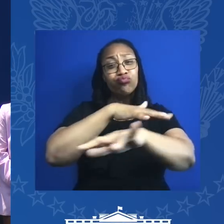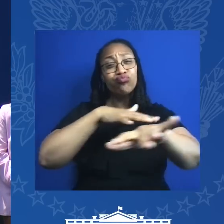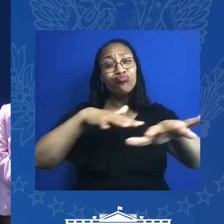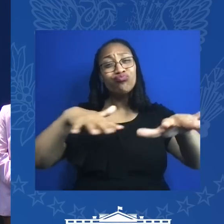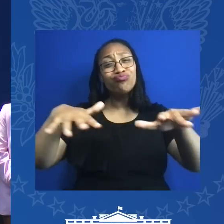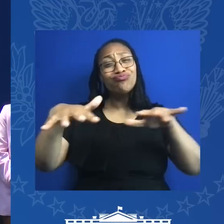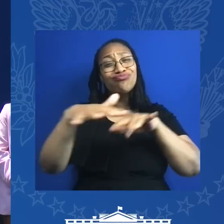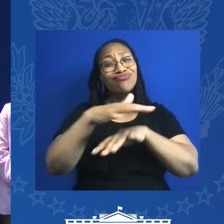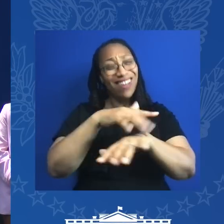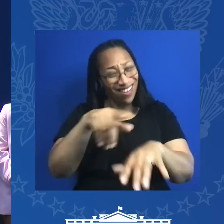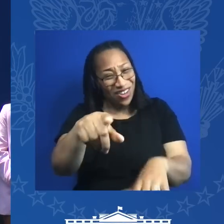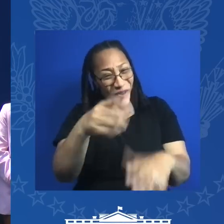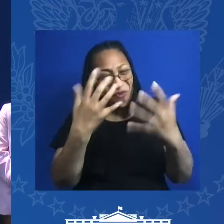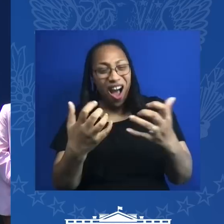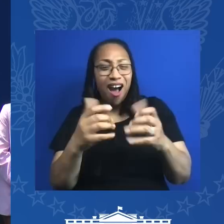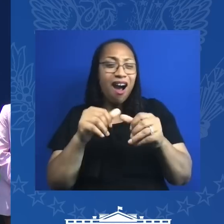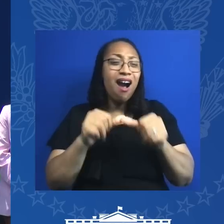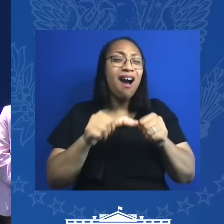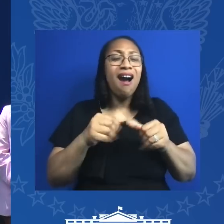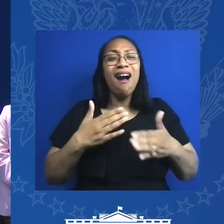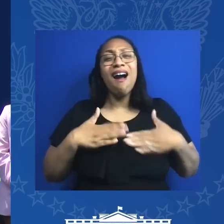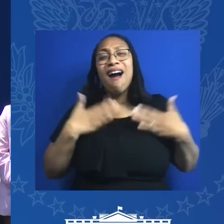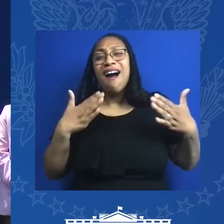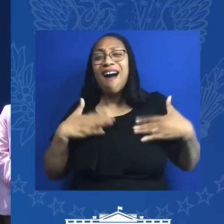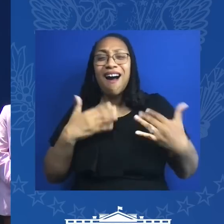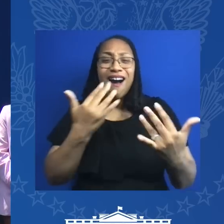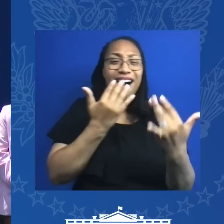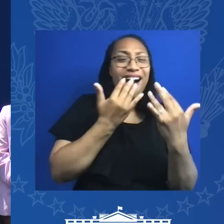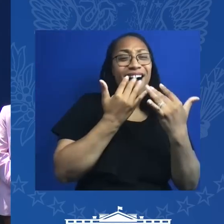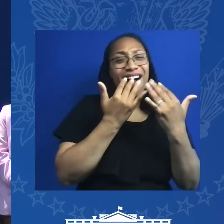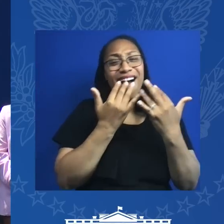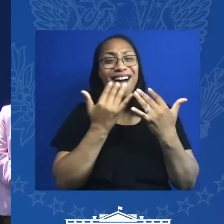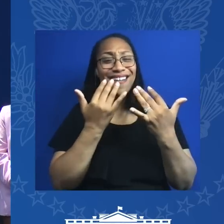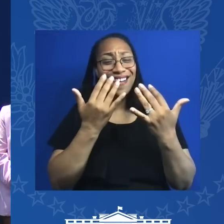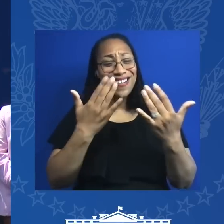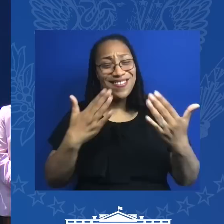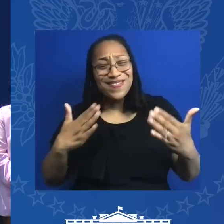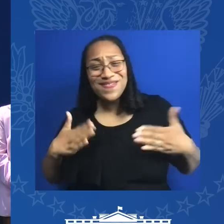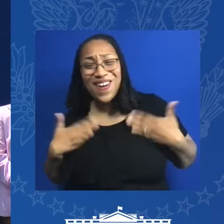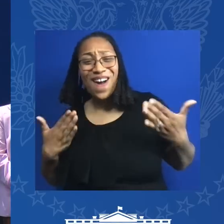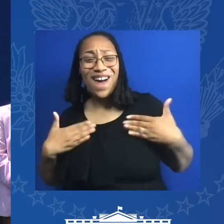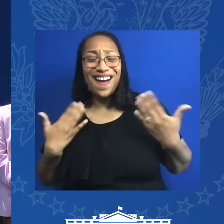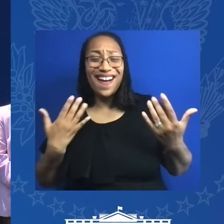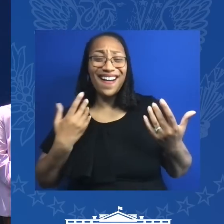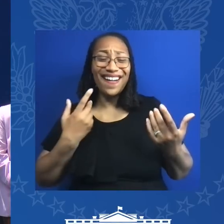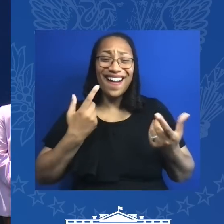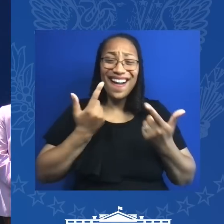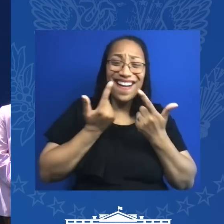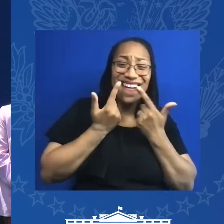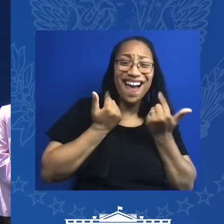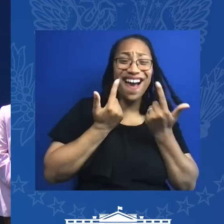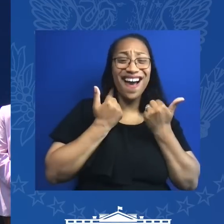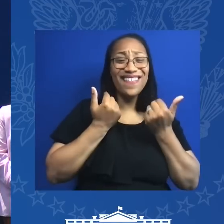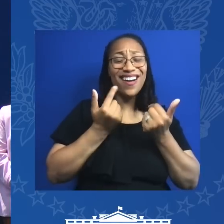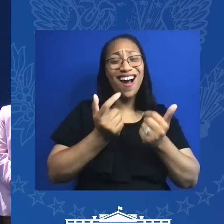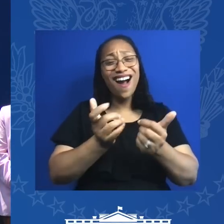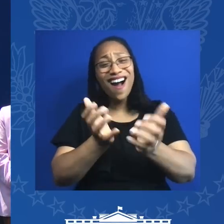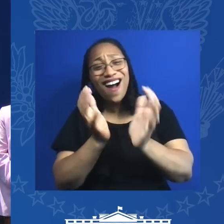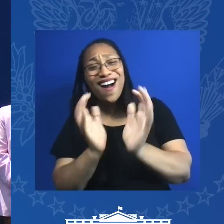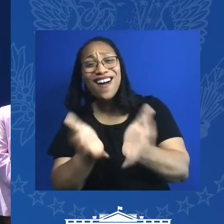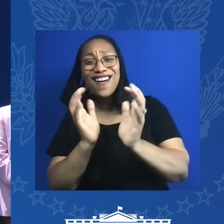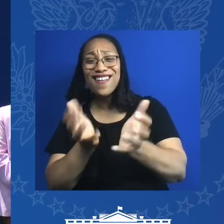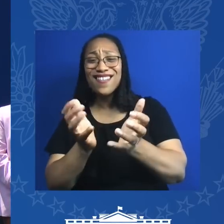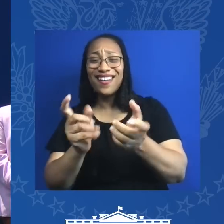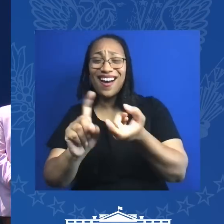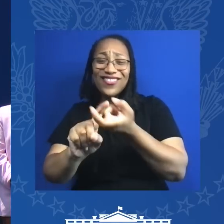To laugh with the friends that we wish we saw more often. To find solace in the arms of people who see us for who